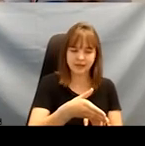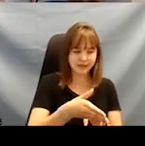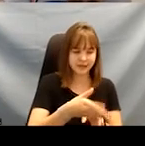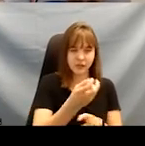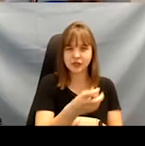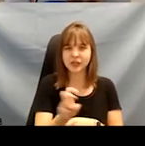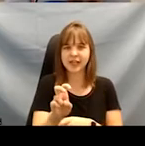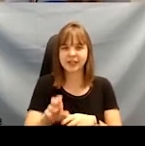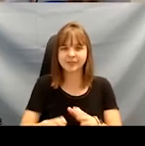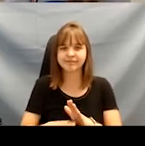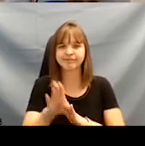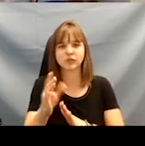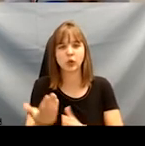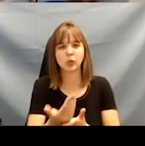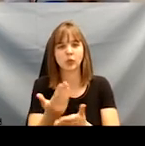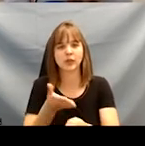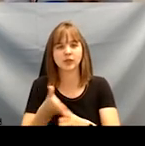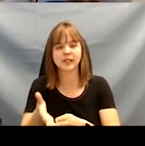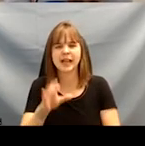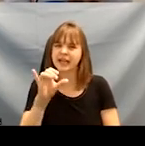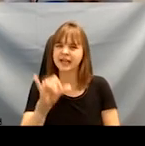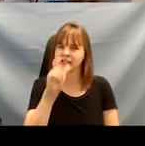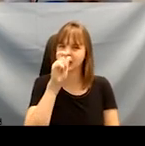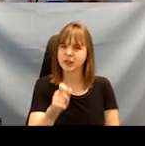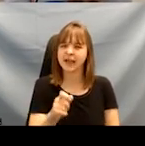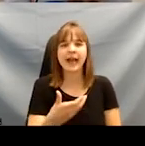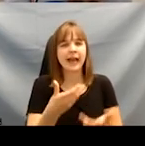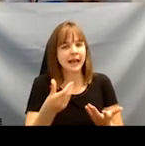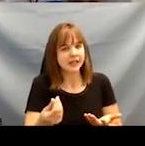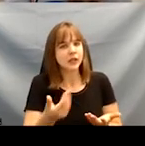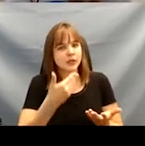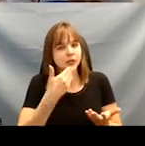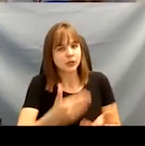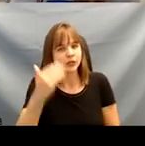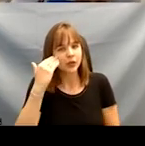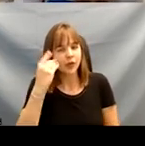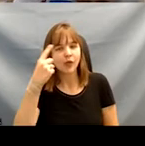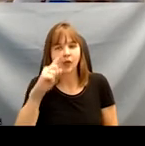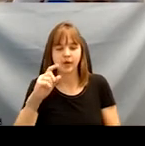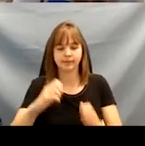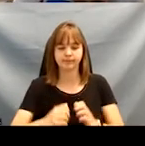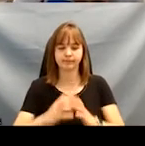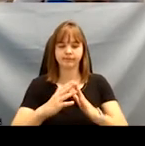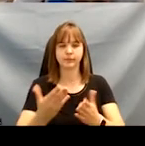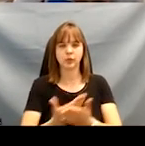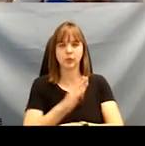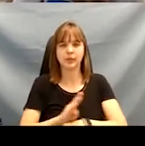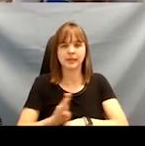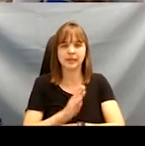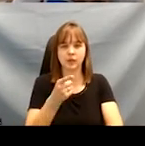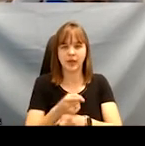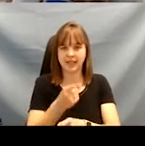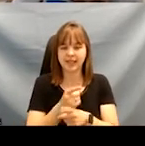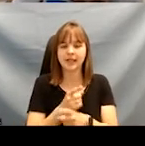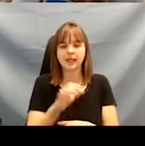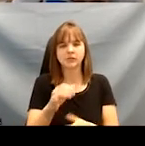think, really interesting and very much telling about entrepreneurship. It says that there really are opportunities to really evolve and to